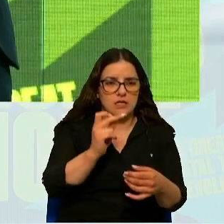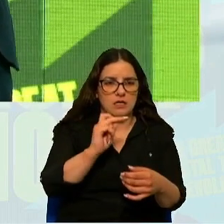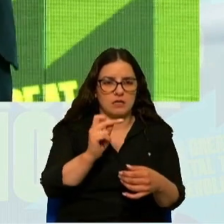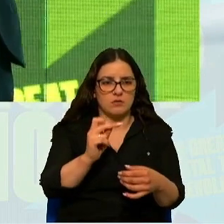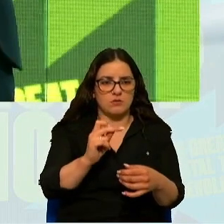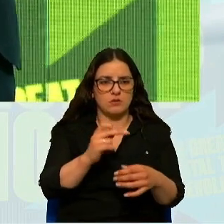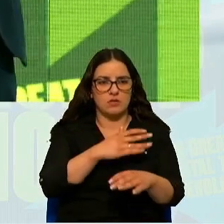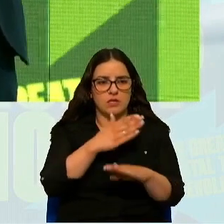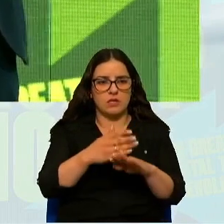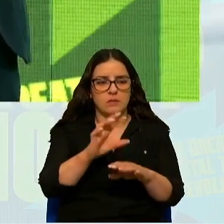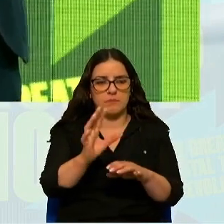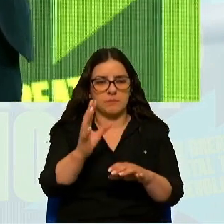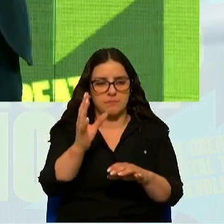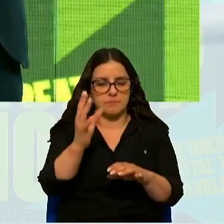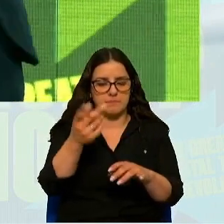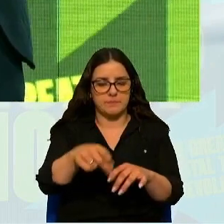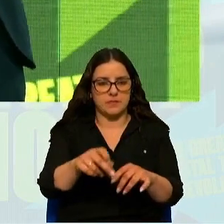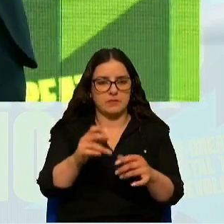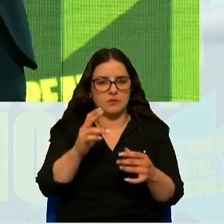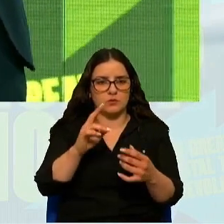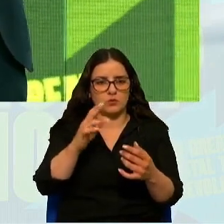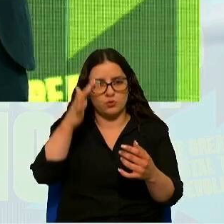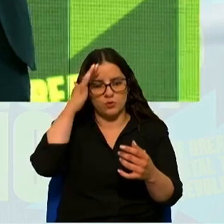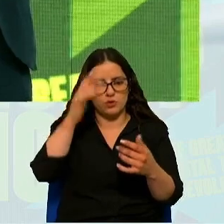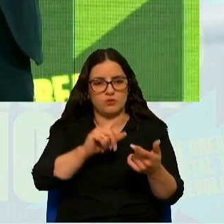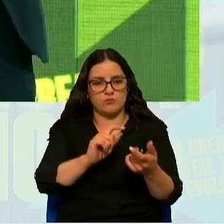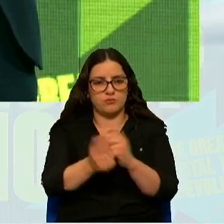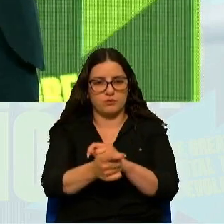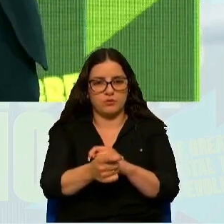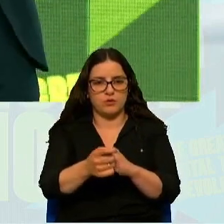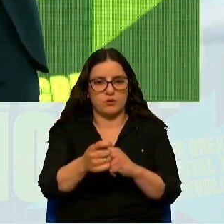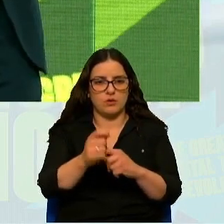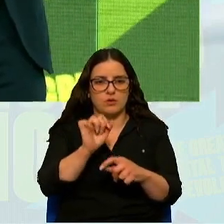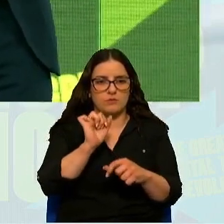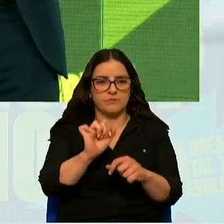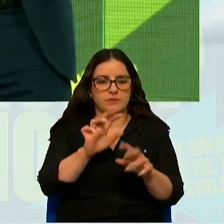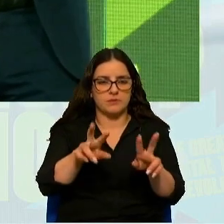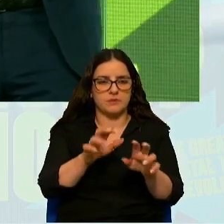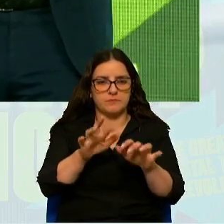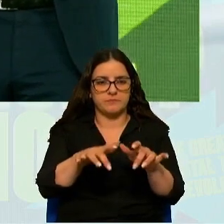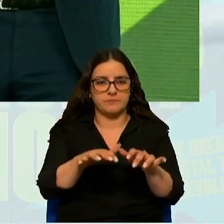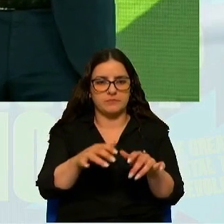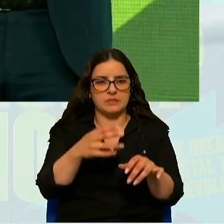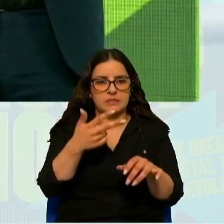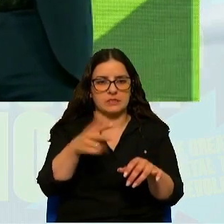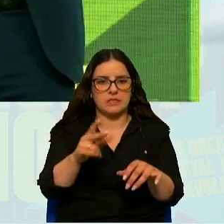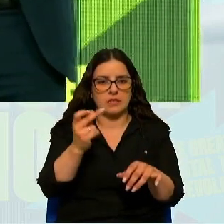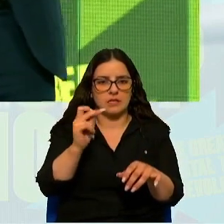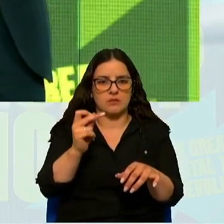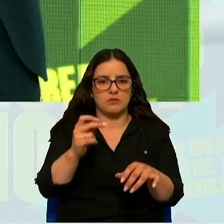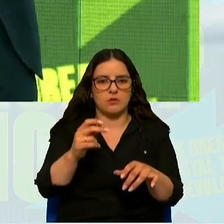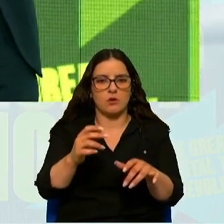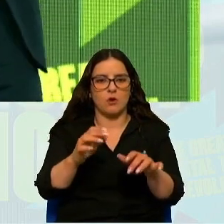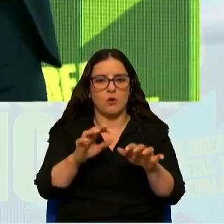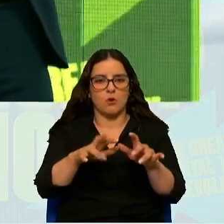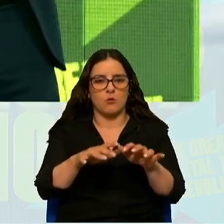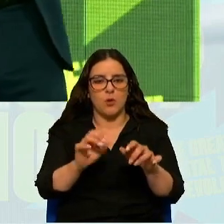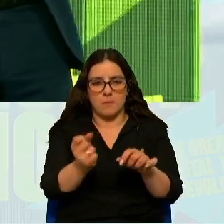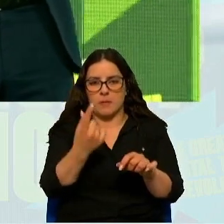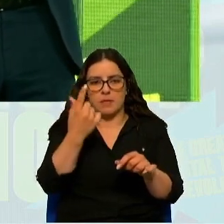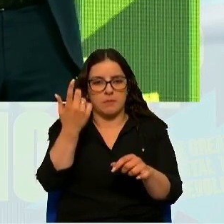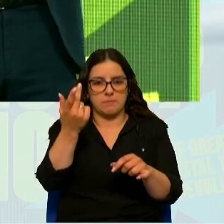Alexander's Bell telephone, and then 100 years in a computer, and 100 years after the first